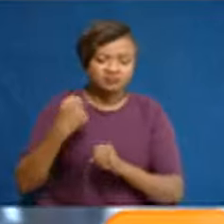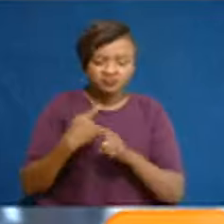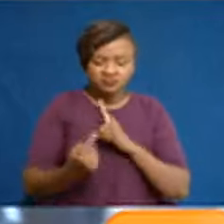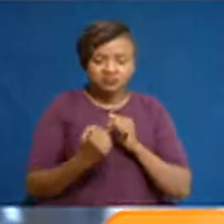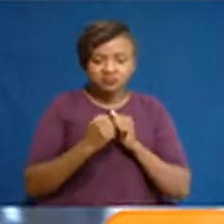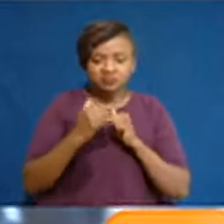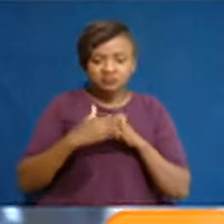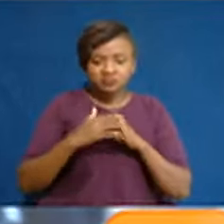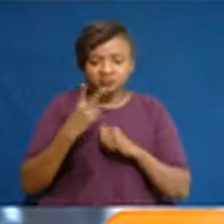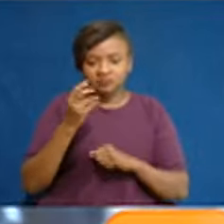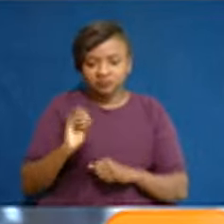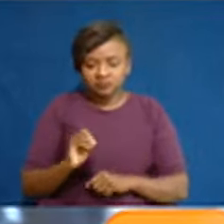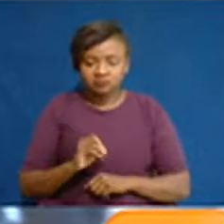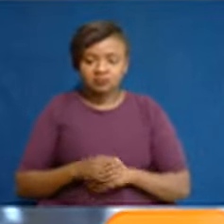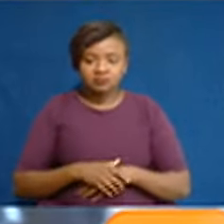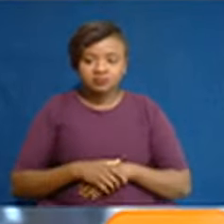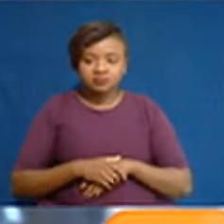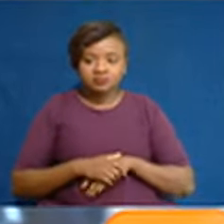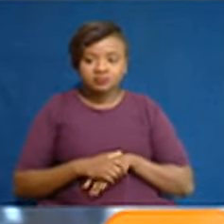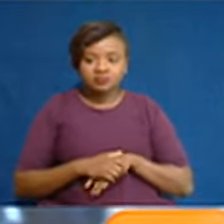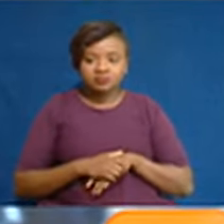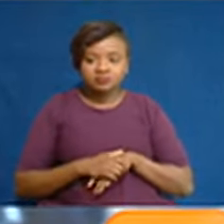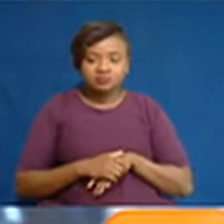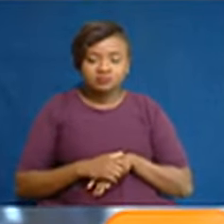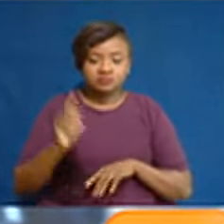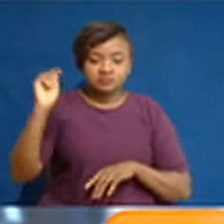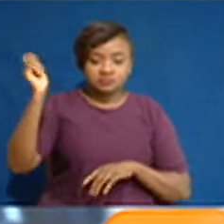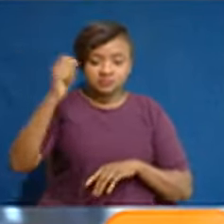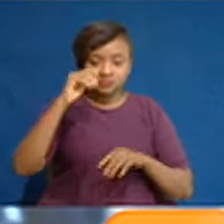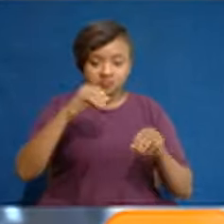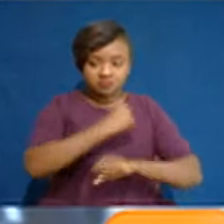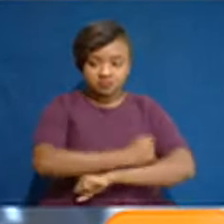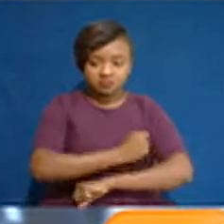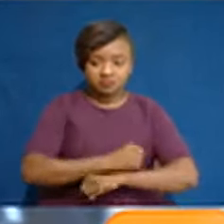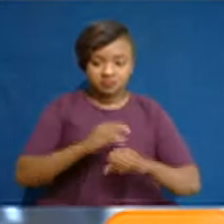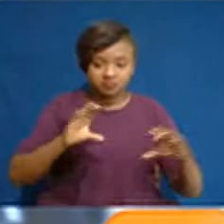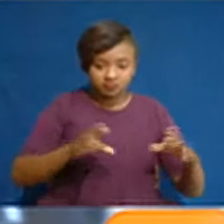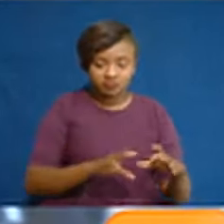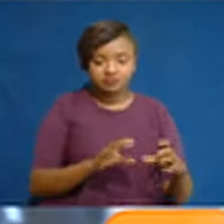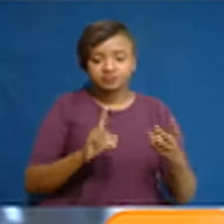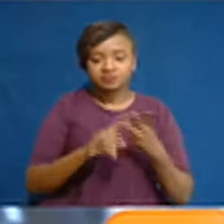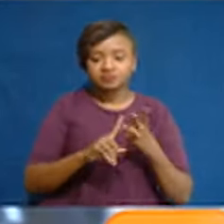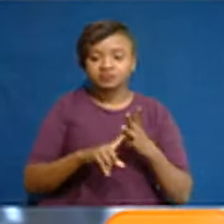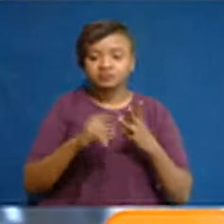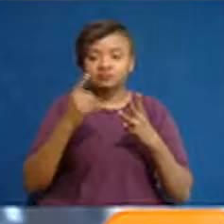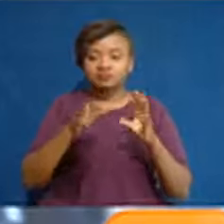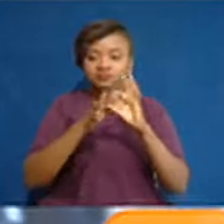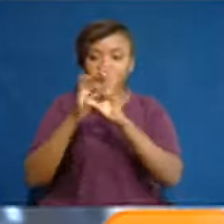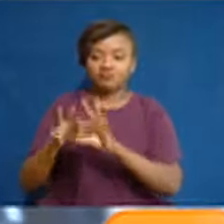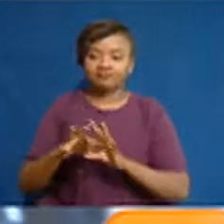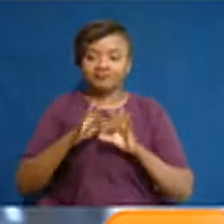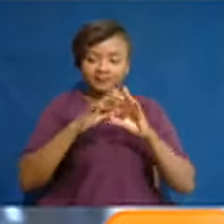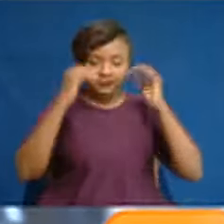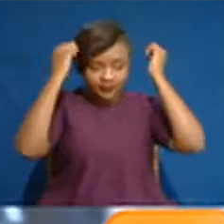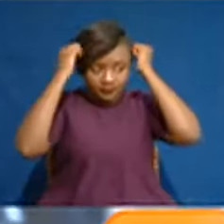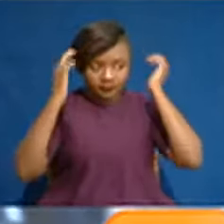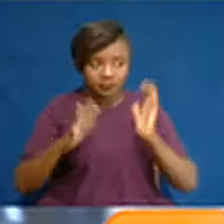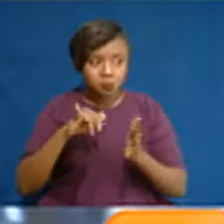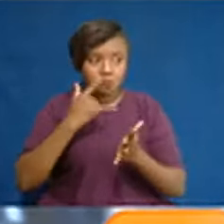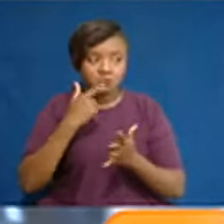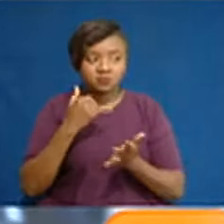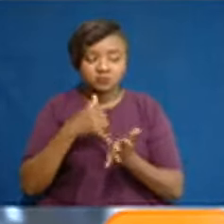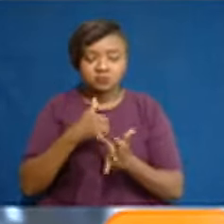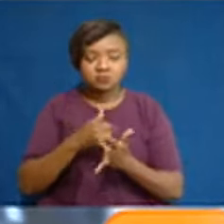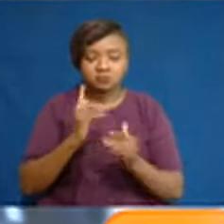1920s. If you look at the Harambe Schools movement, that's civil society. If you look at the unions, the students that were involved in the 1970s